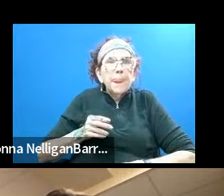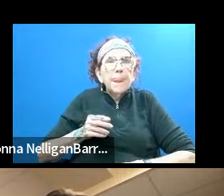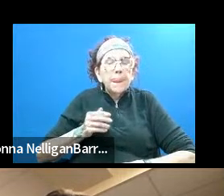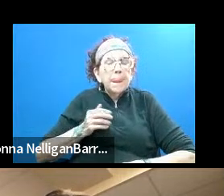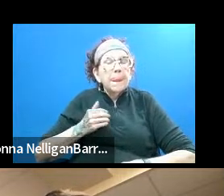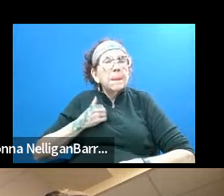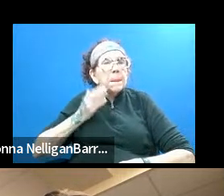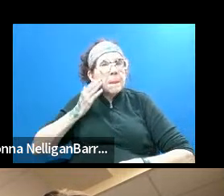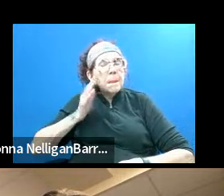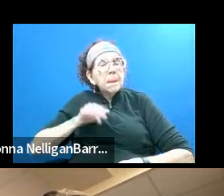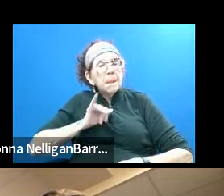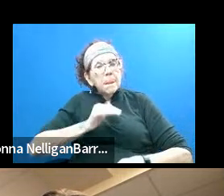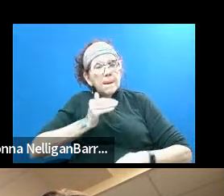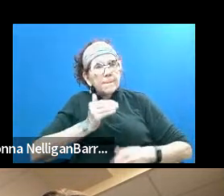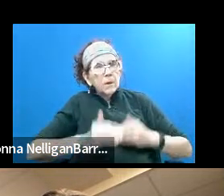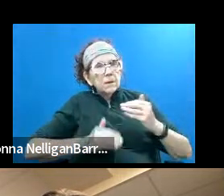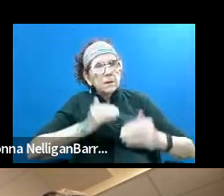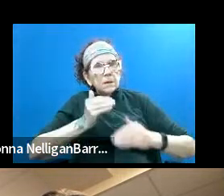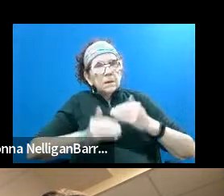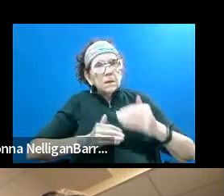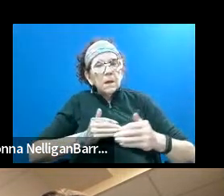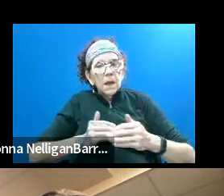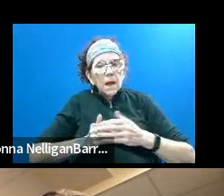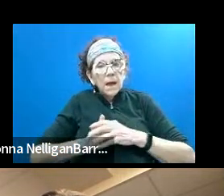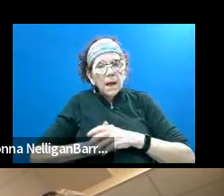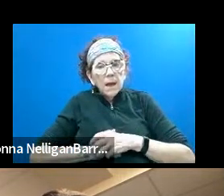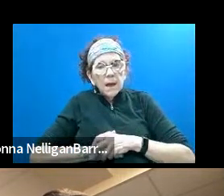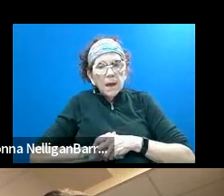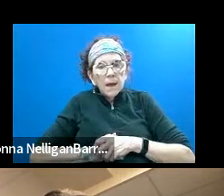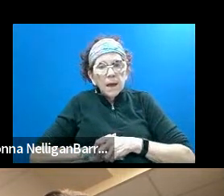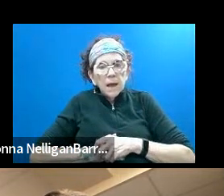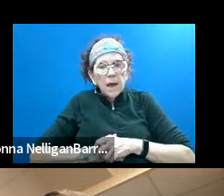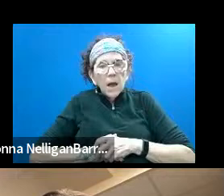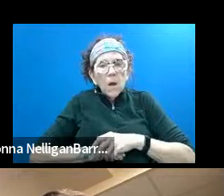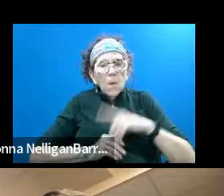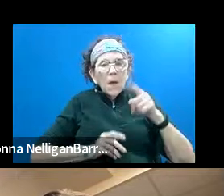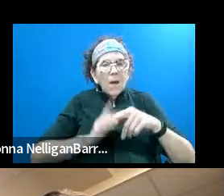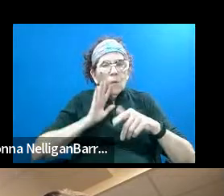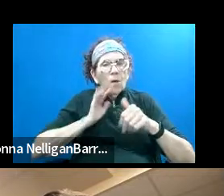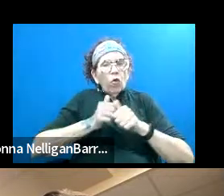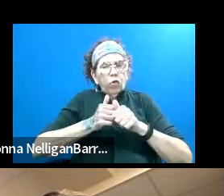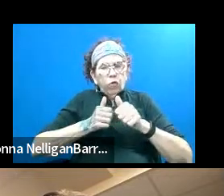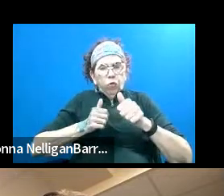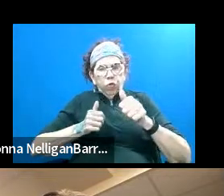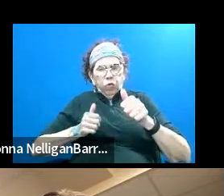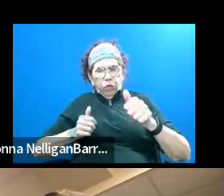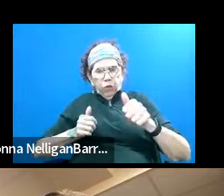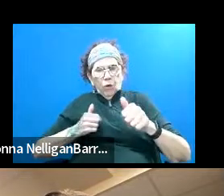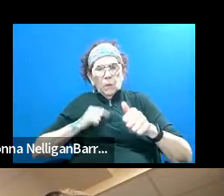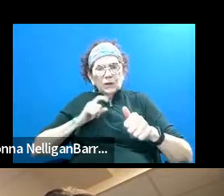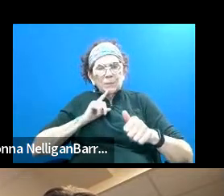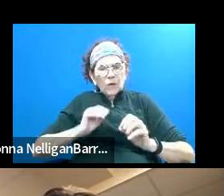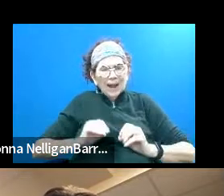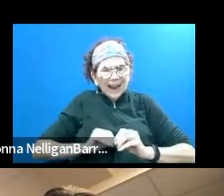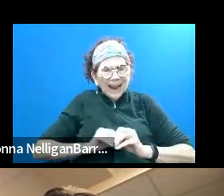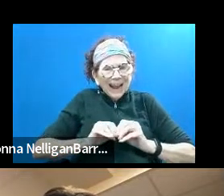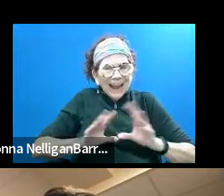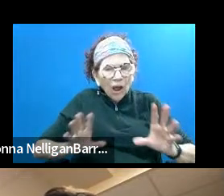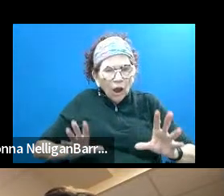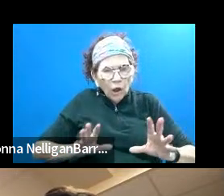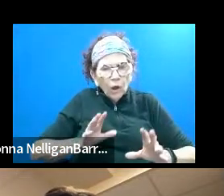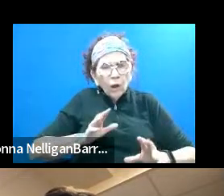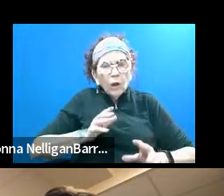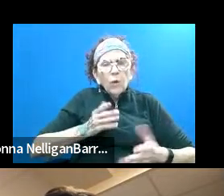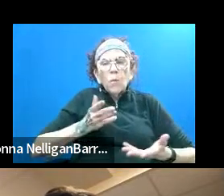be officially defined, and we need to be very clear about who it is that's involved in that